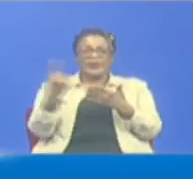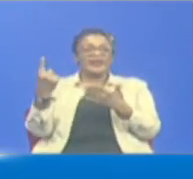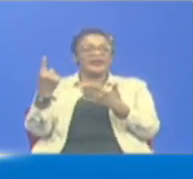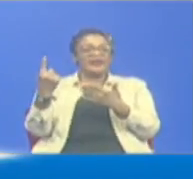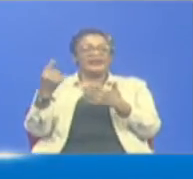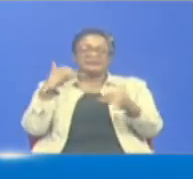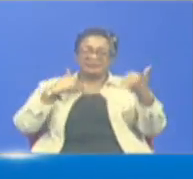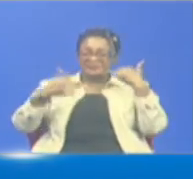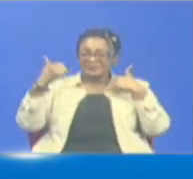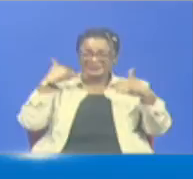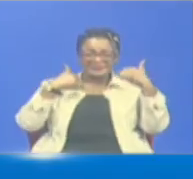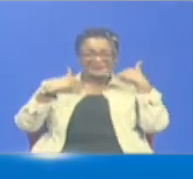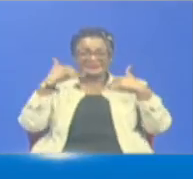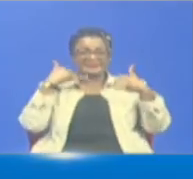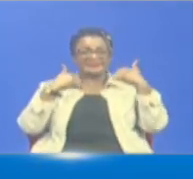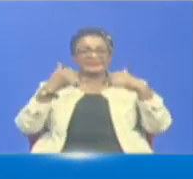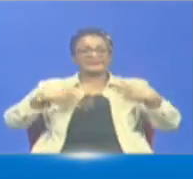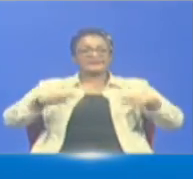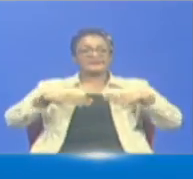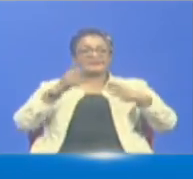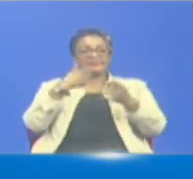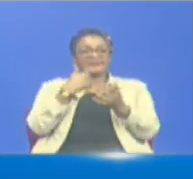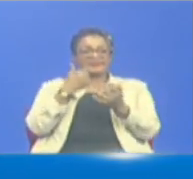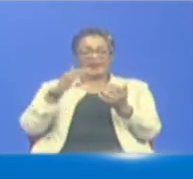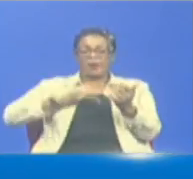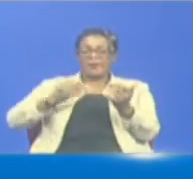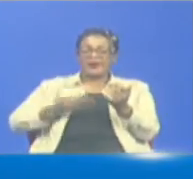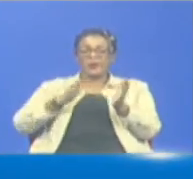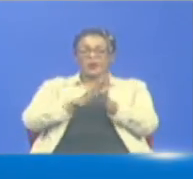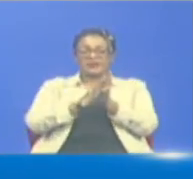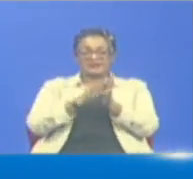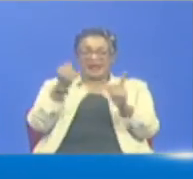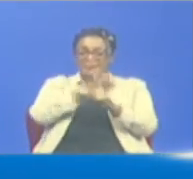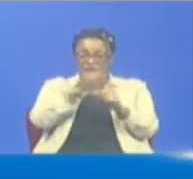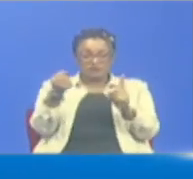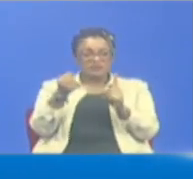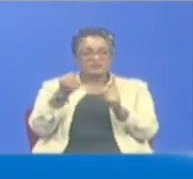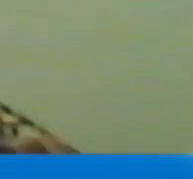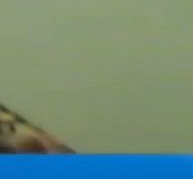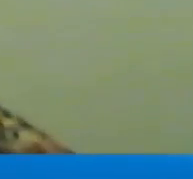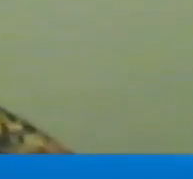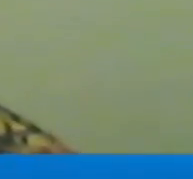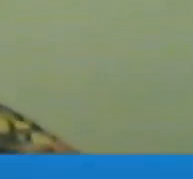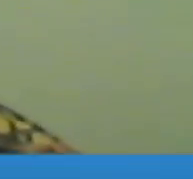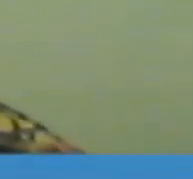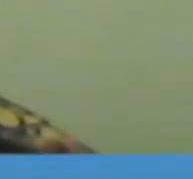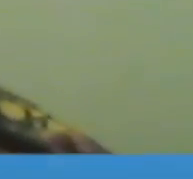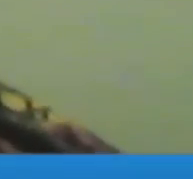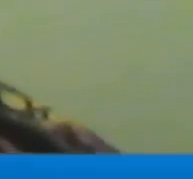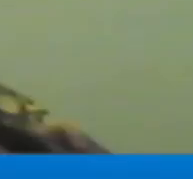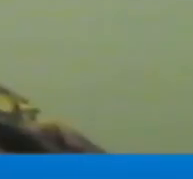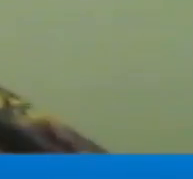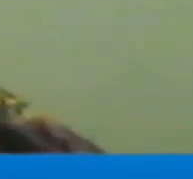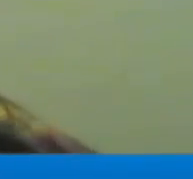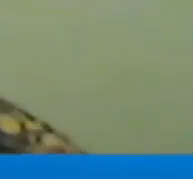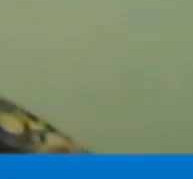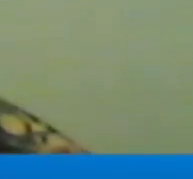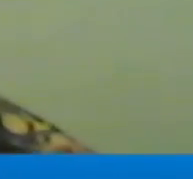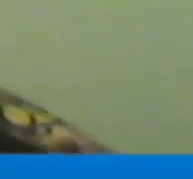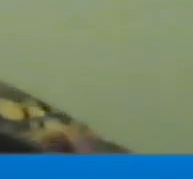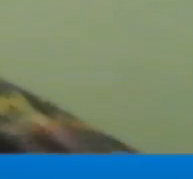calls about people who are being, a woman who was abused. Her husband came and overheard his